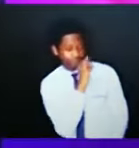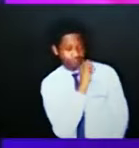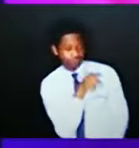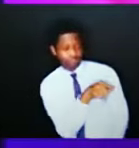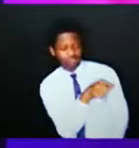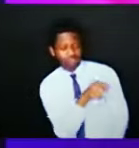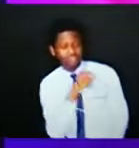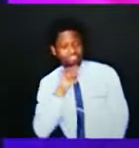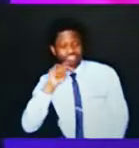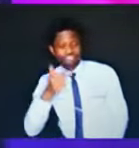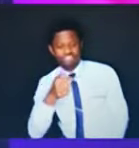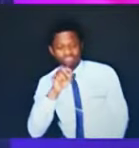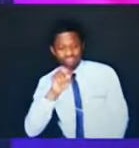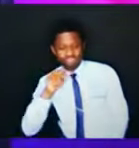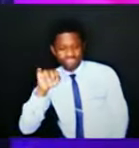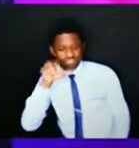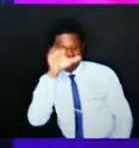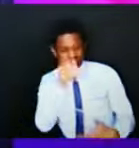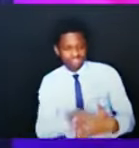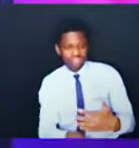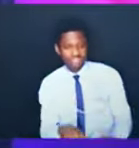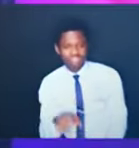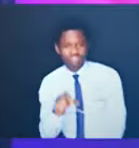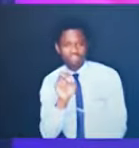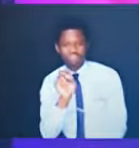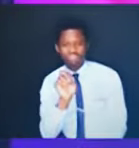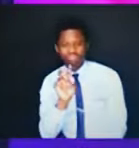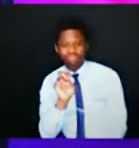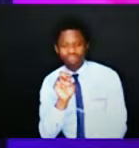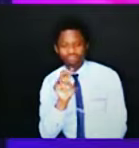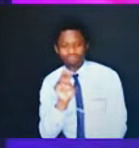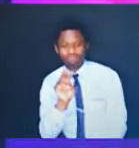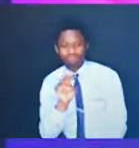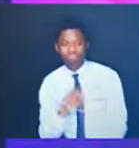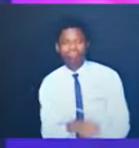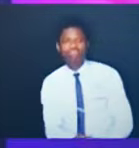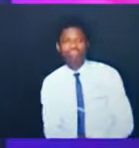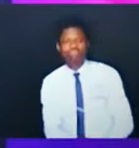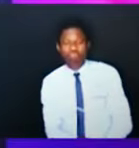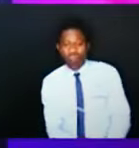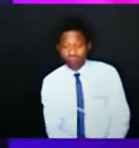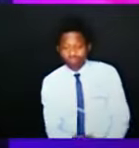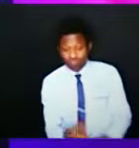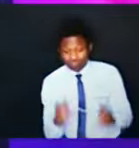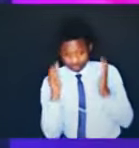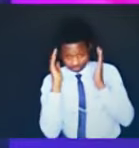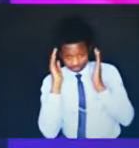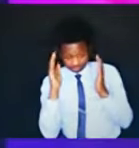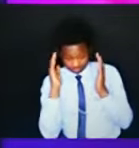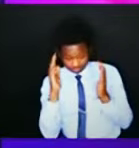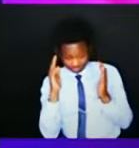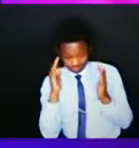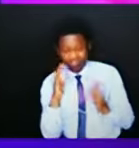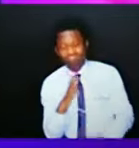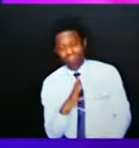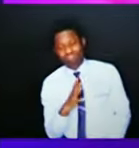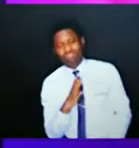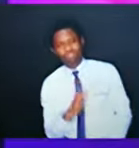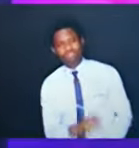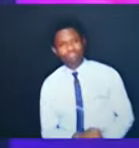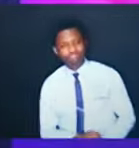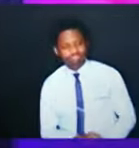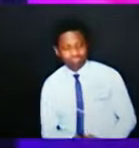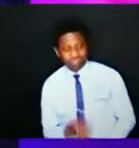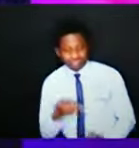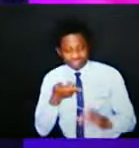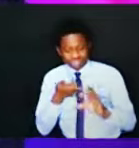or shall see ye hear most a woman decaying it do me. Are we together? Then